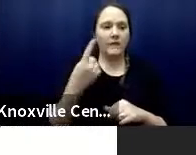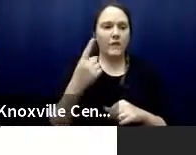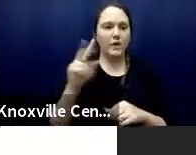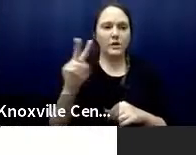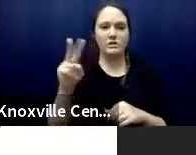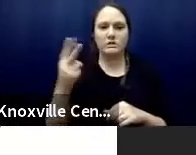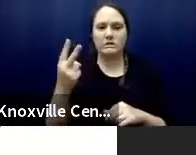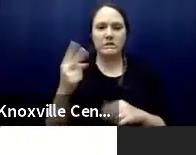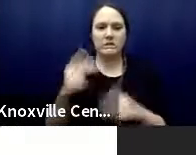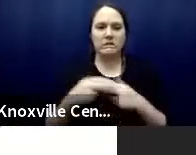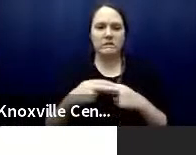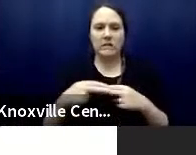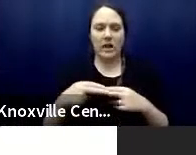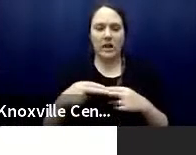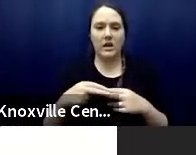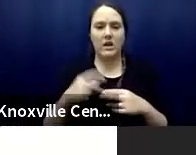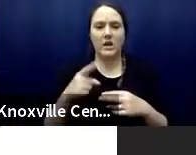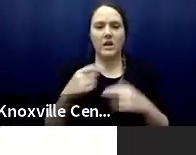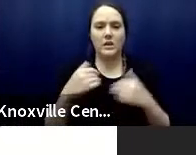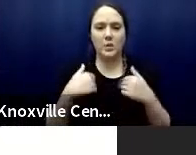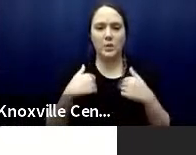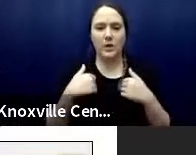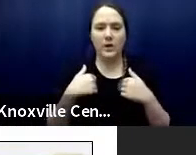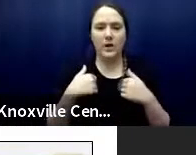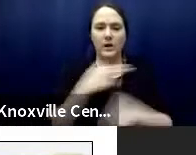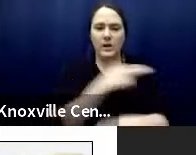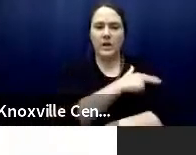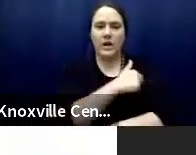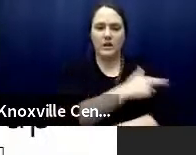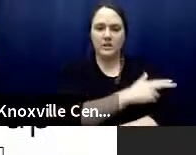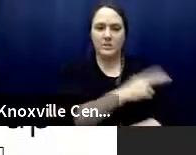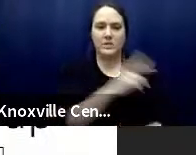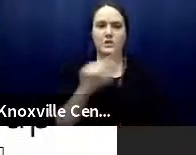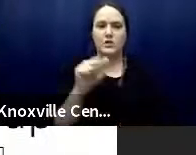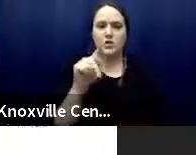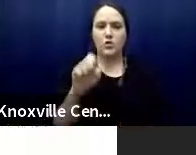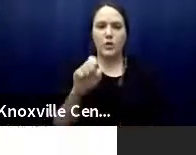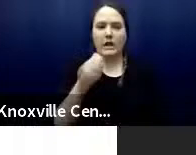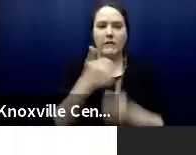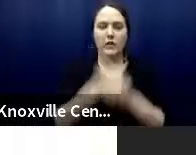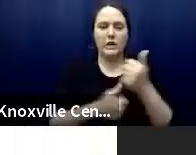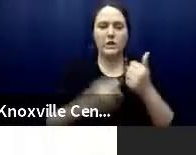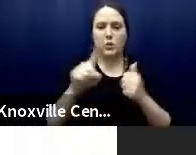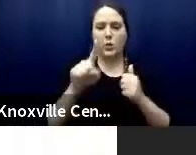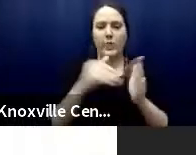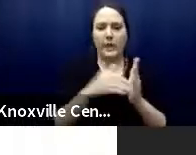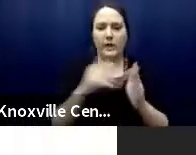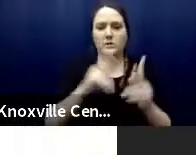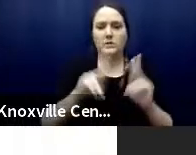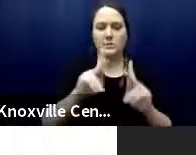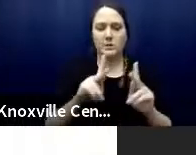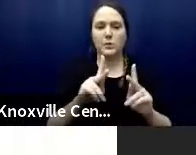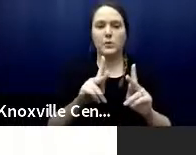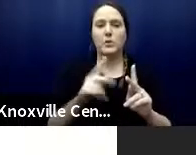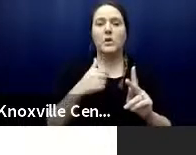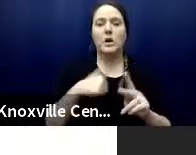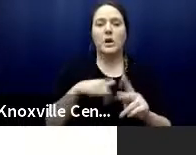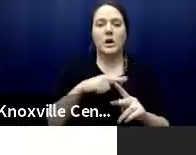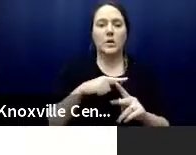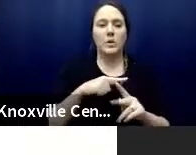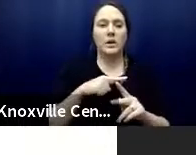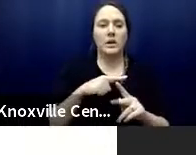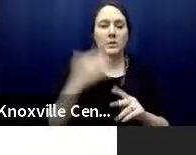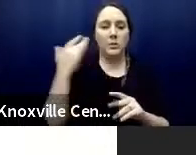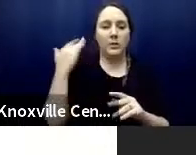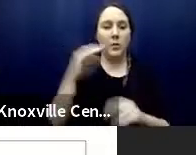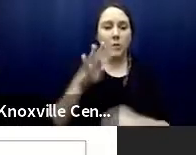had the hospitalization rate per 1,000, and we've gone from being in the